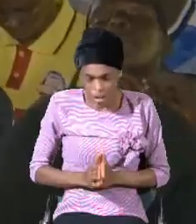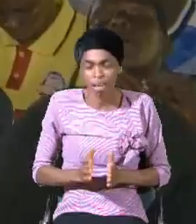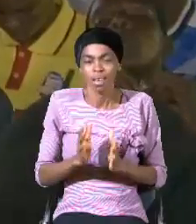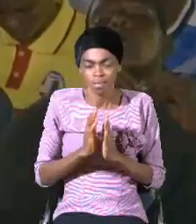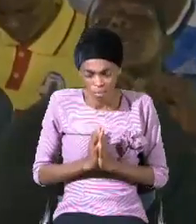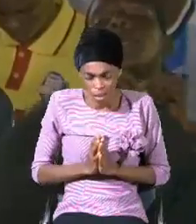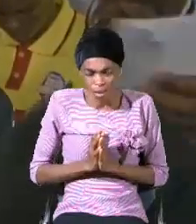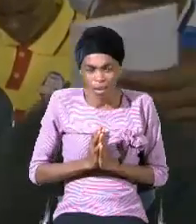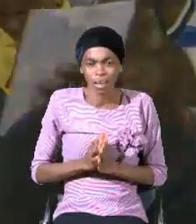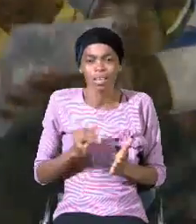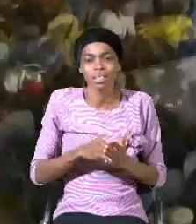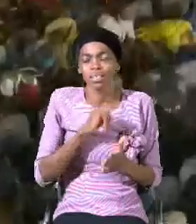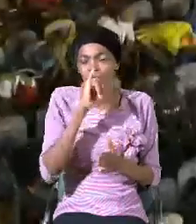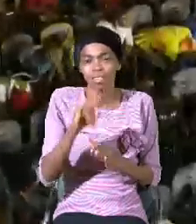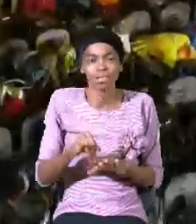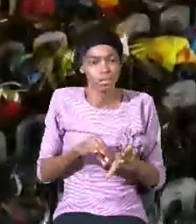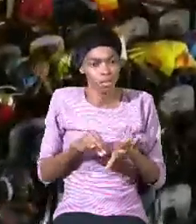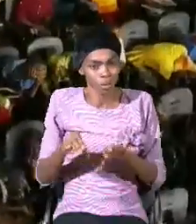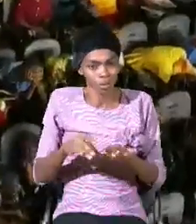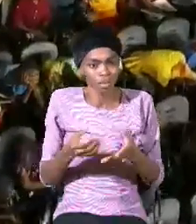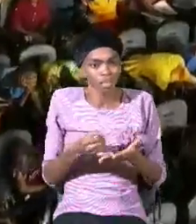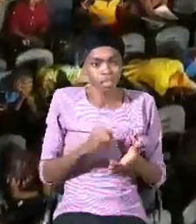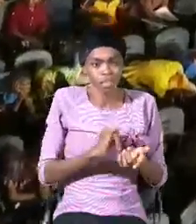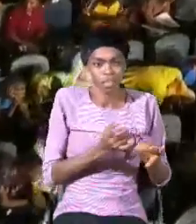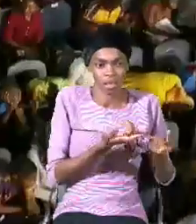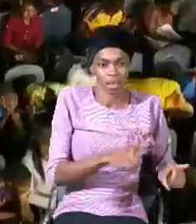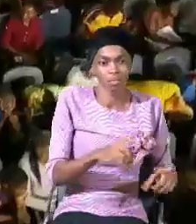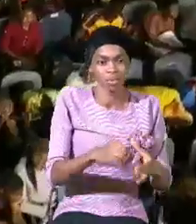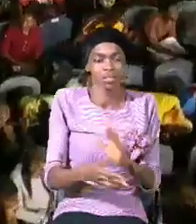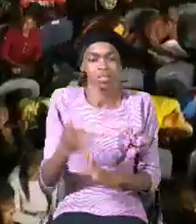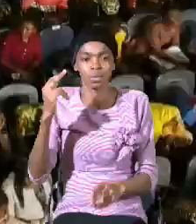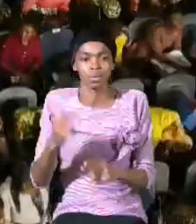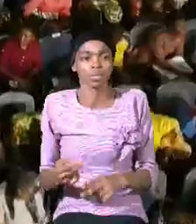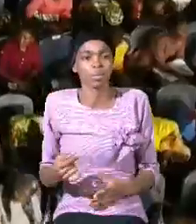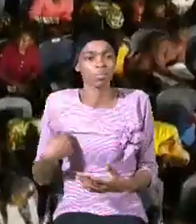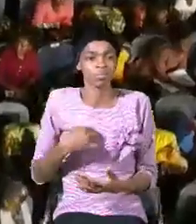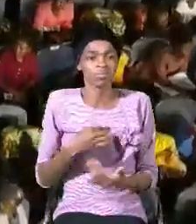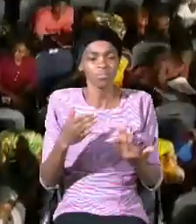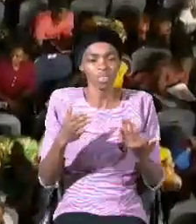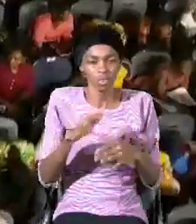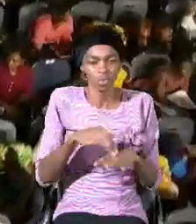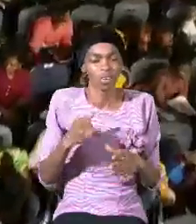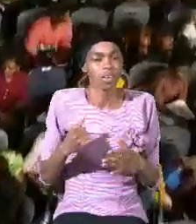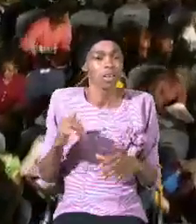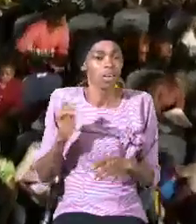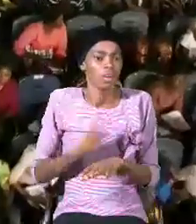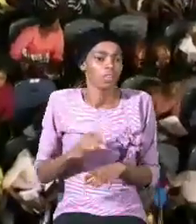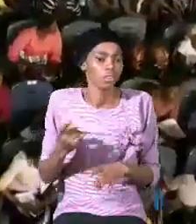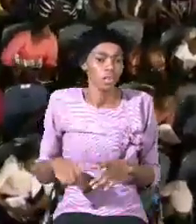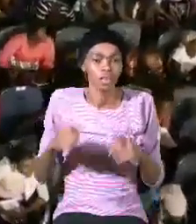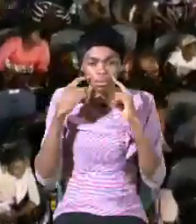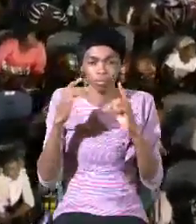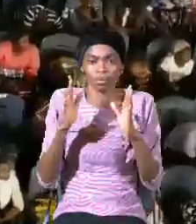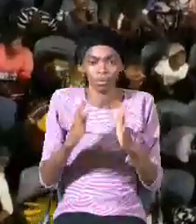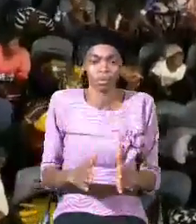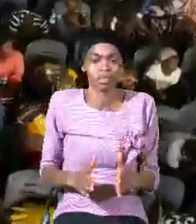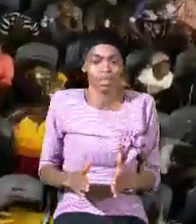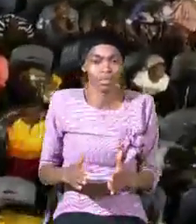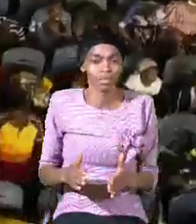Amen. It is done. We'll call on our moderating minister tonight to come and help